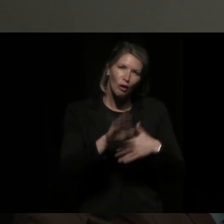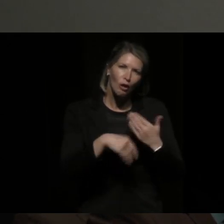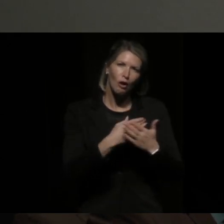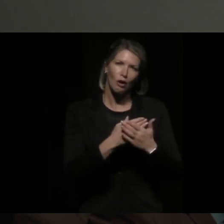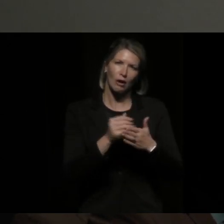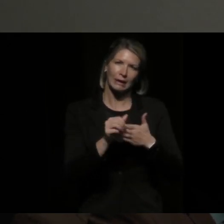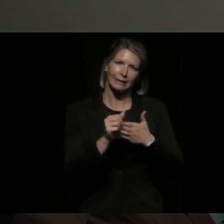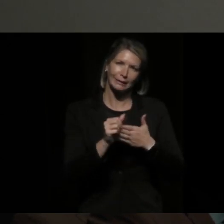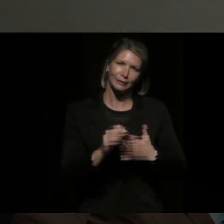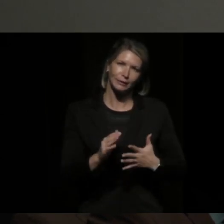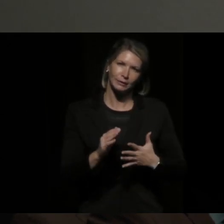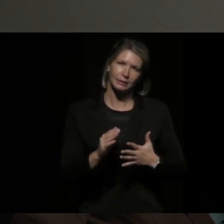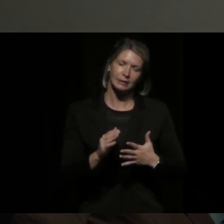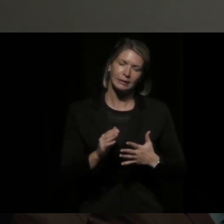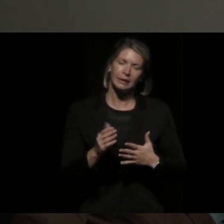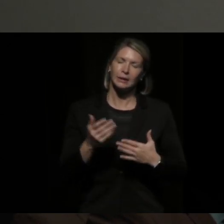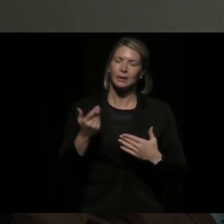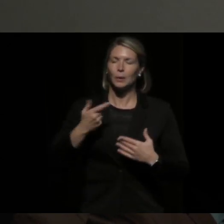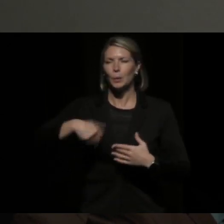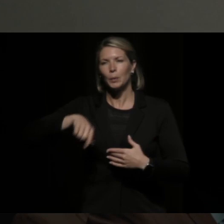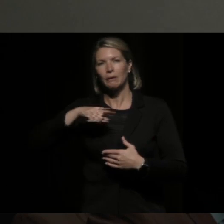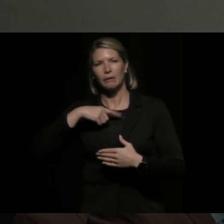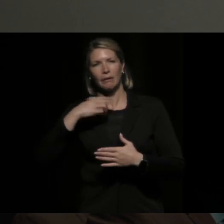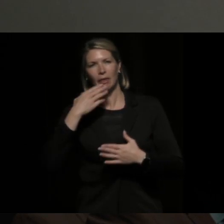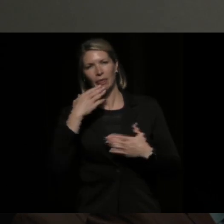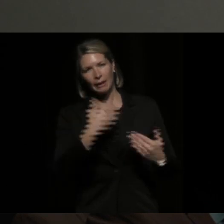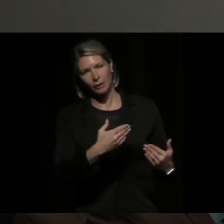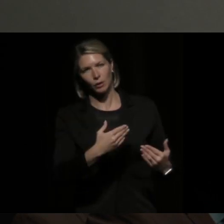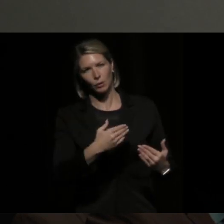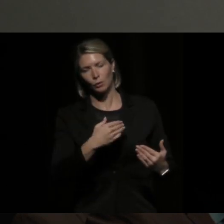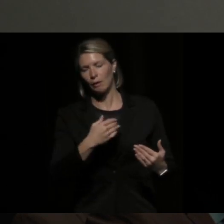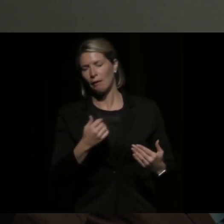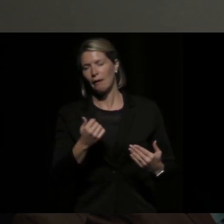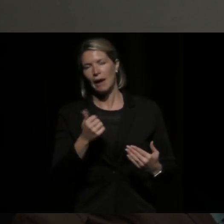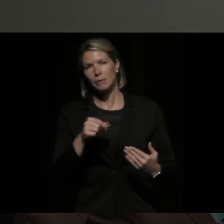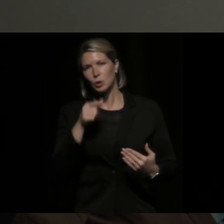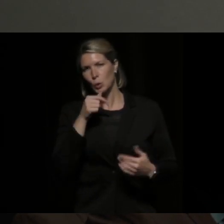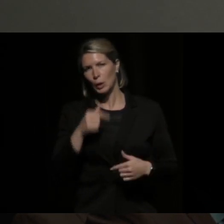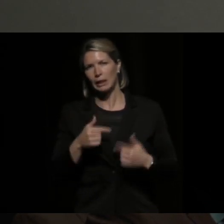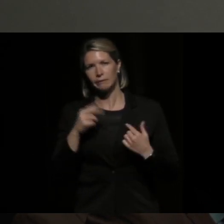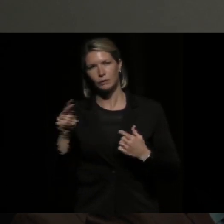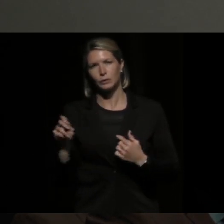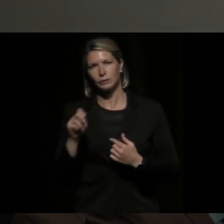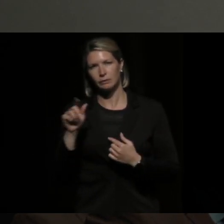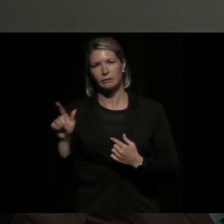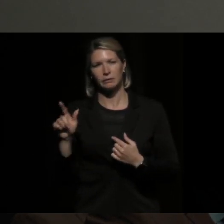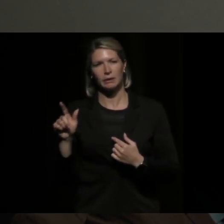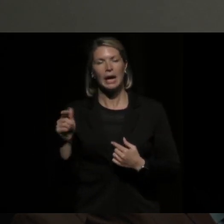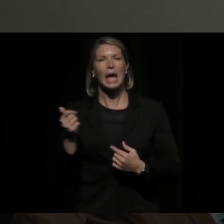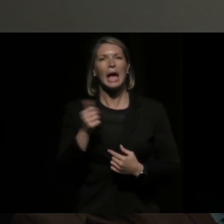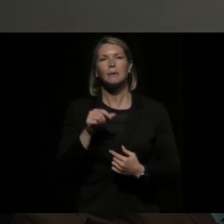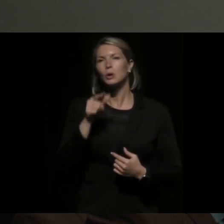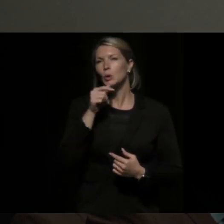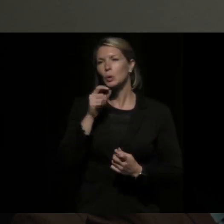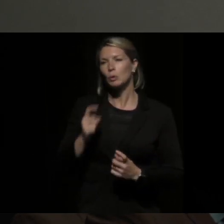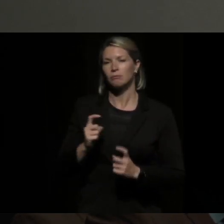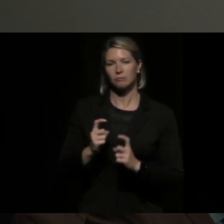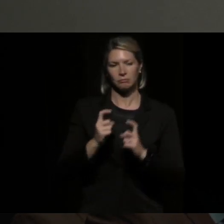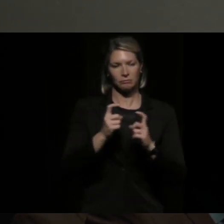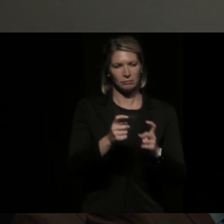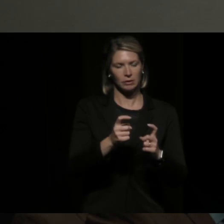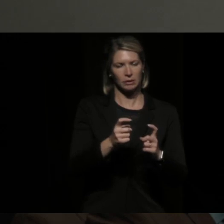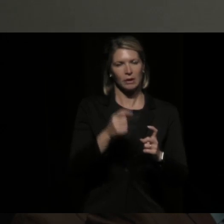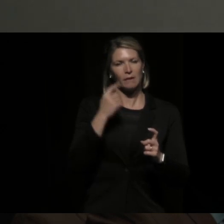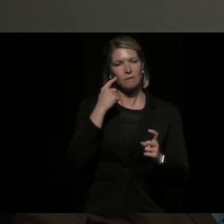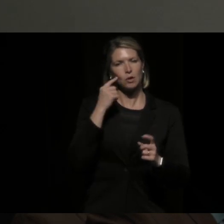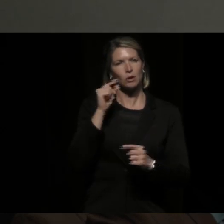as a province, collectively in your debt. To those of you receiving the awards today, on behalf of the government in Newfoundland and Labrador, I want to